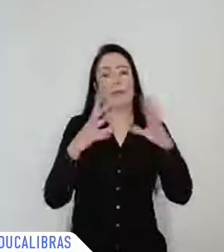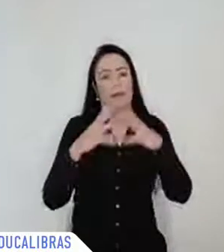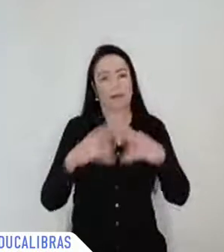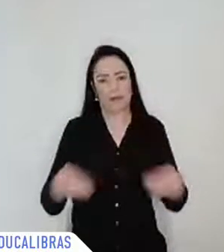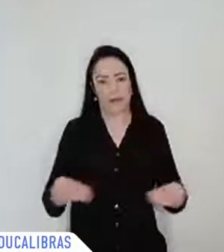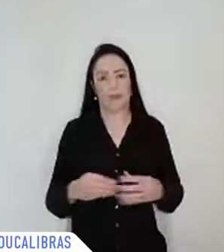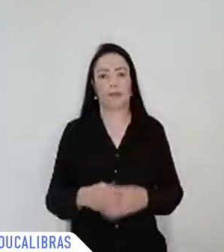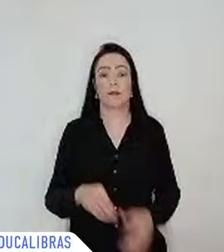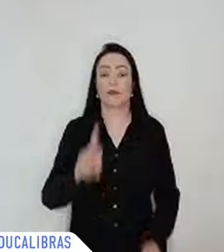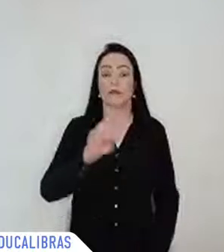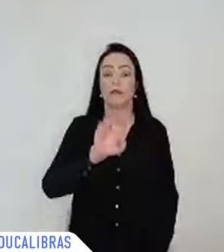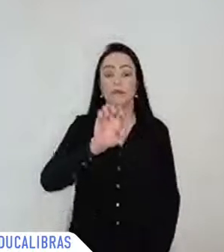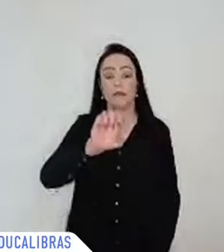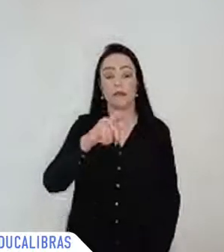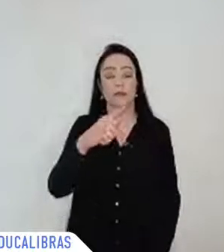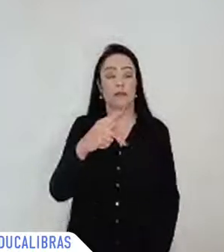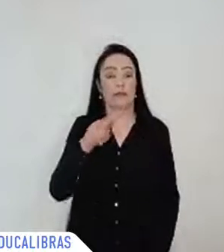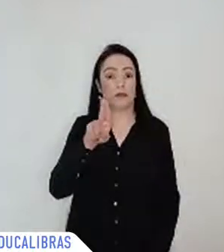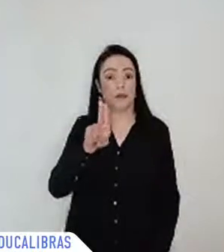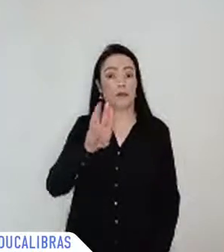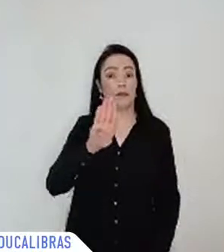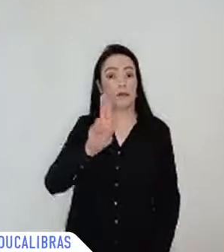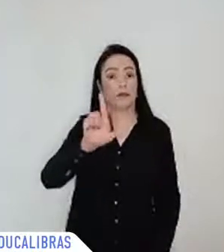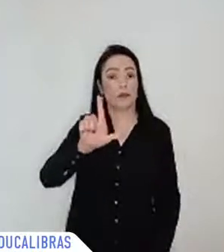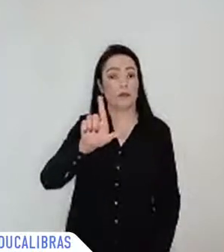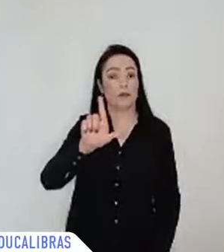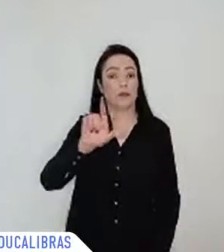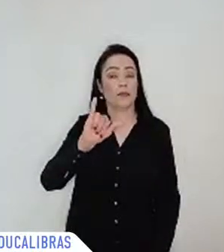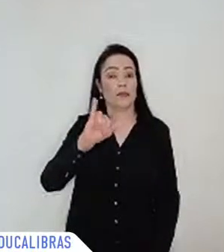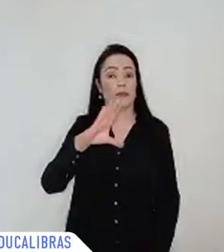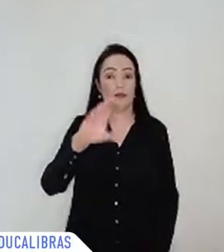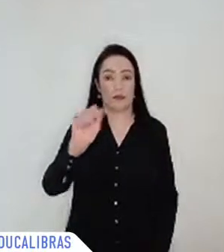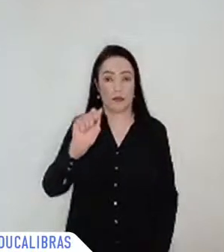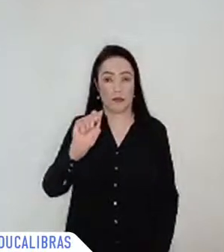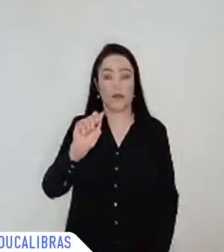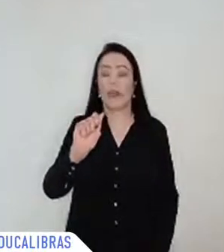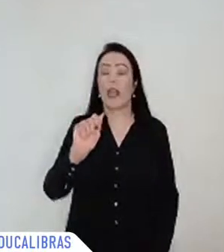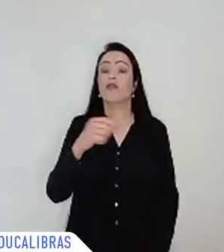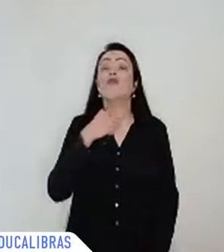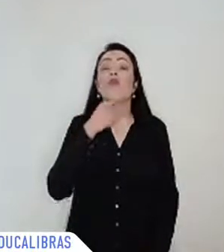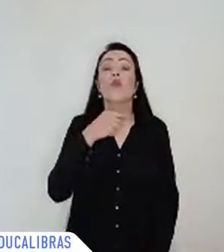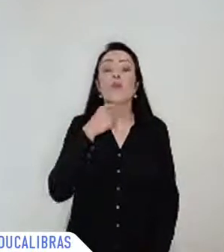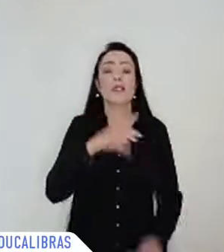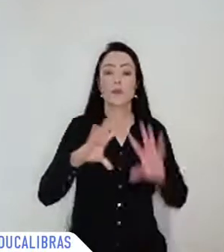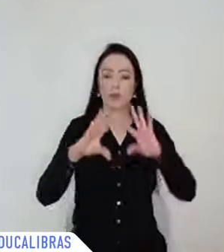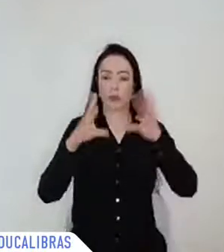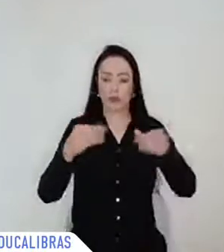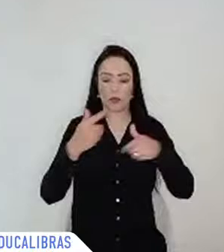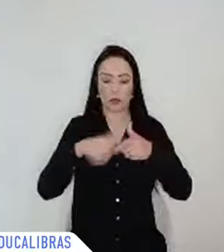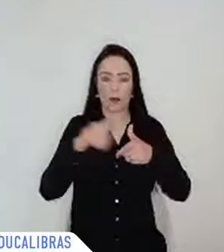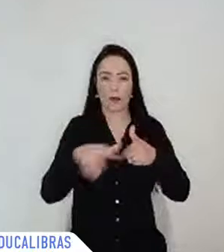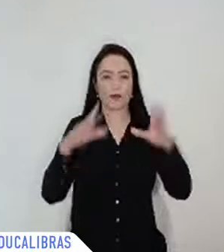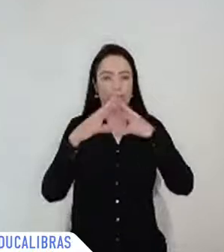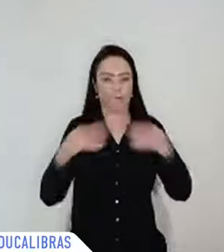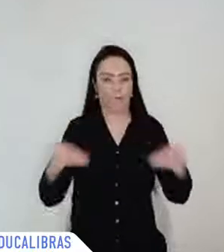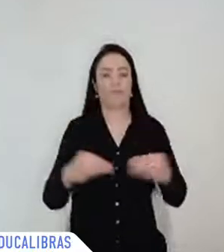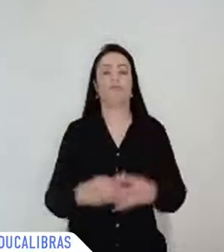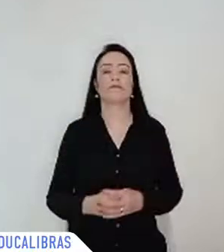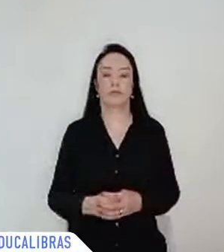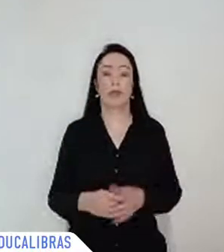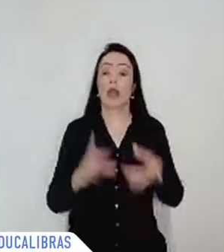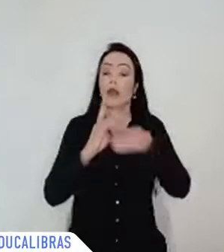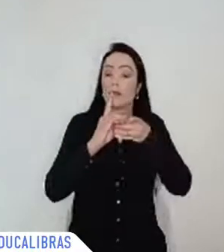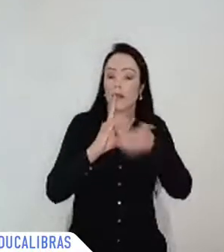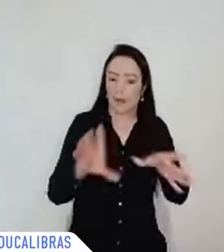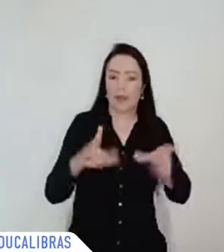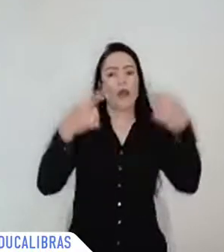unable to solve these questions. It brought the right to vote, but has not ensured the right to life in many